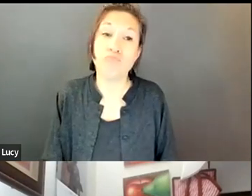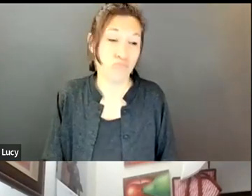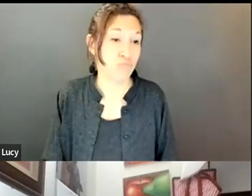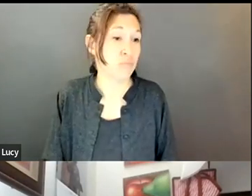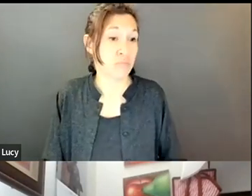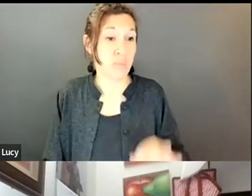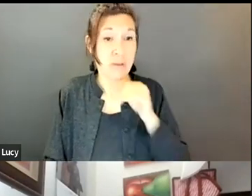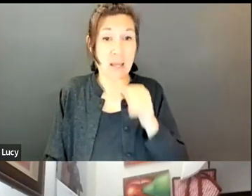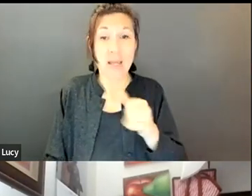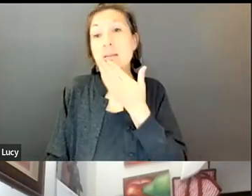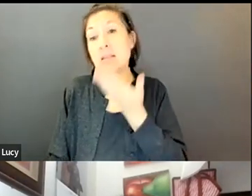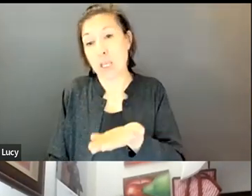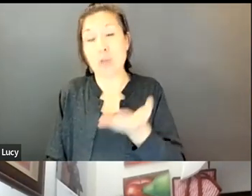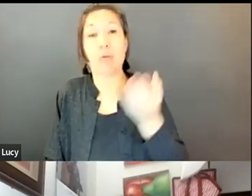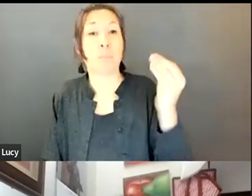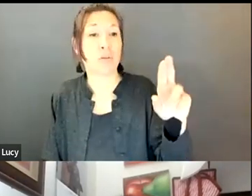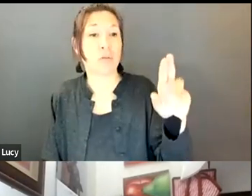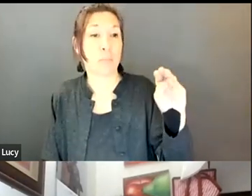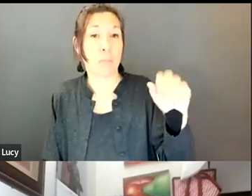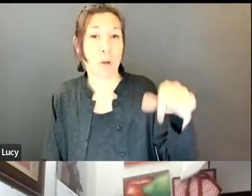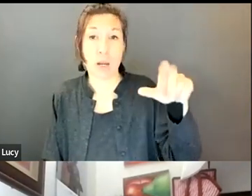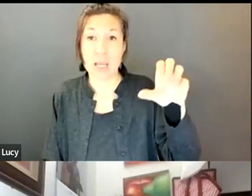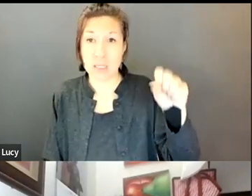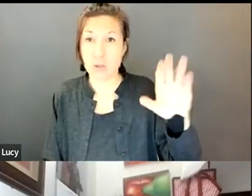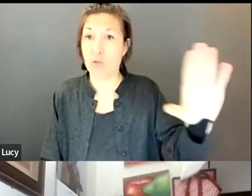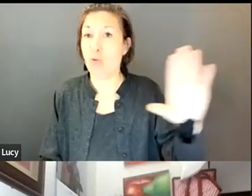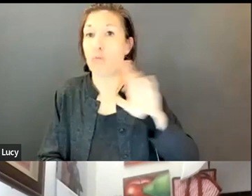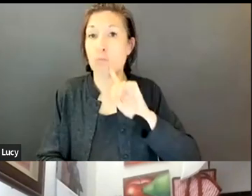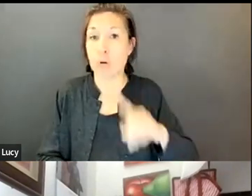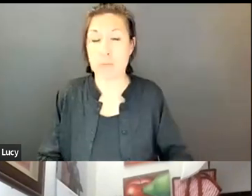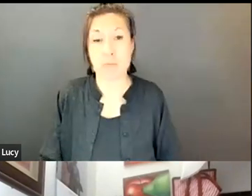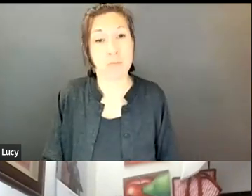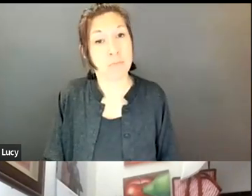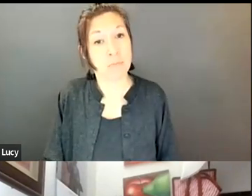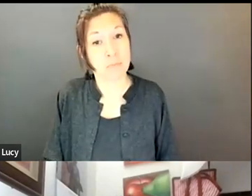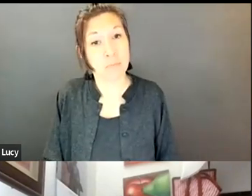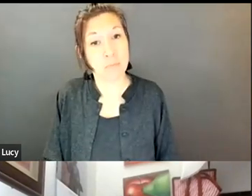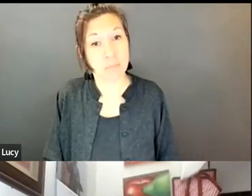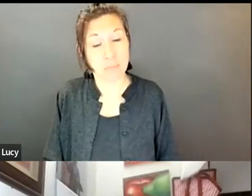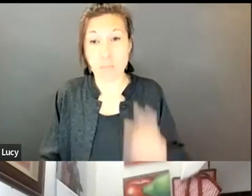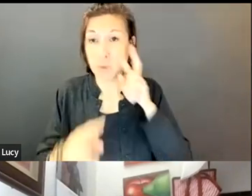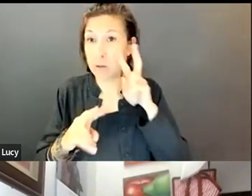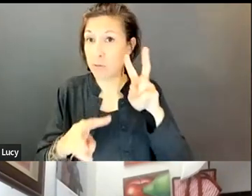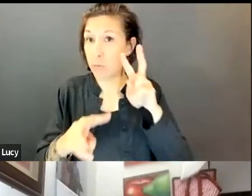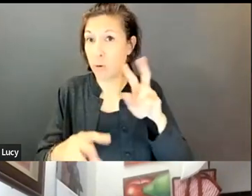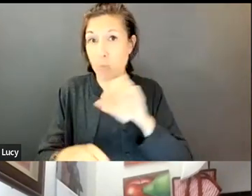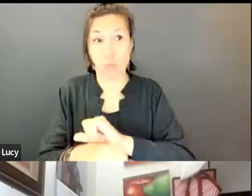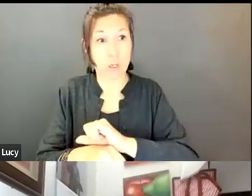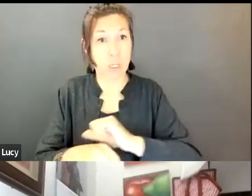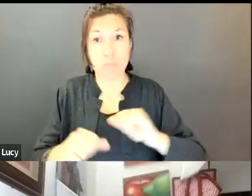if not I want to thank you Mr Marks um for the report and we um look forward